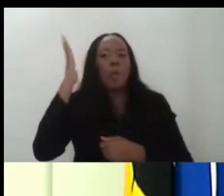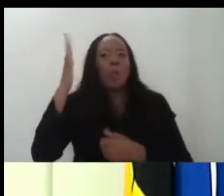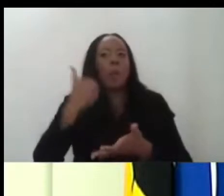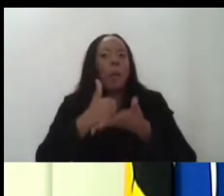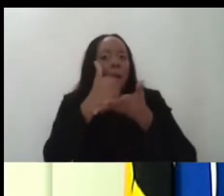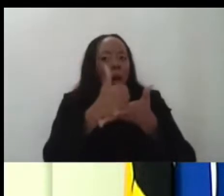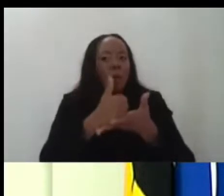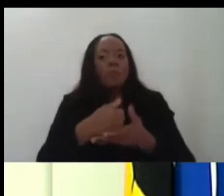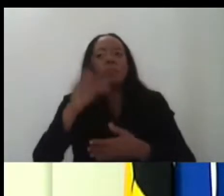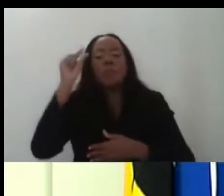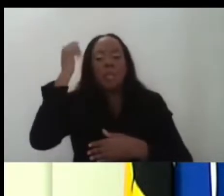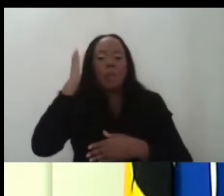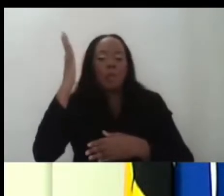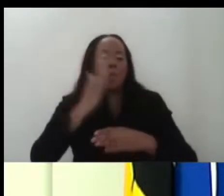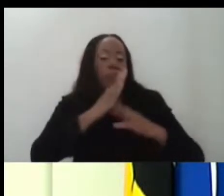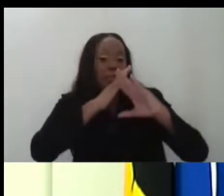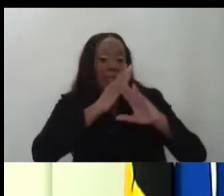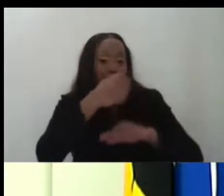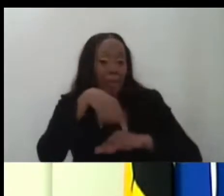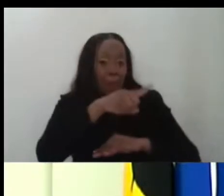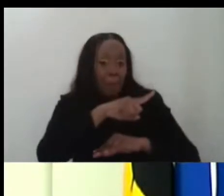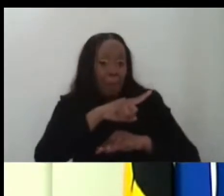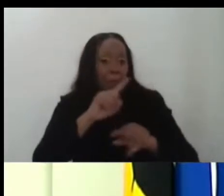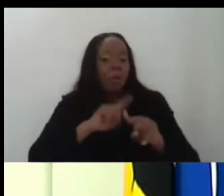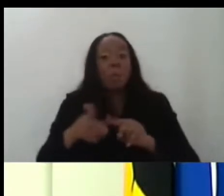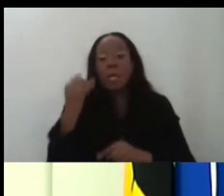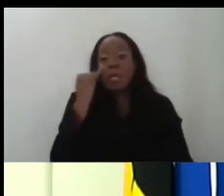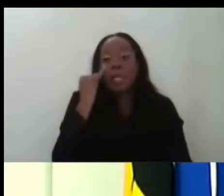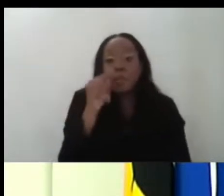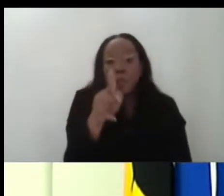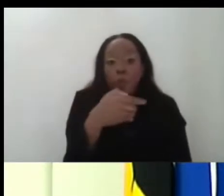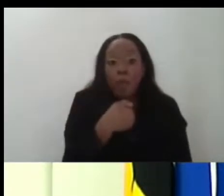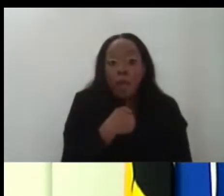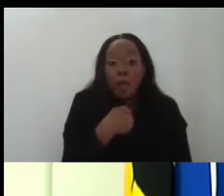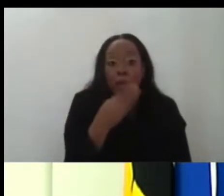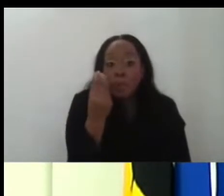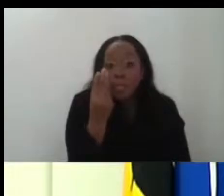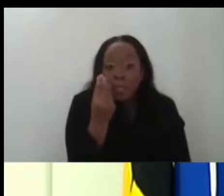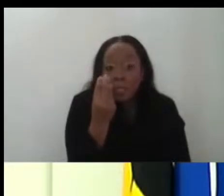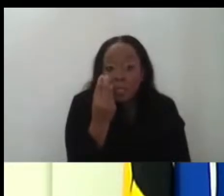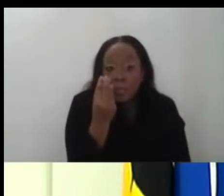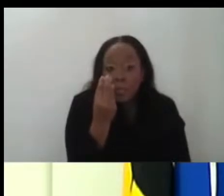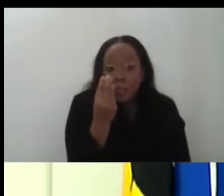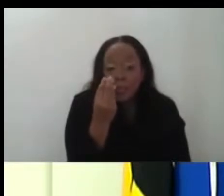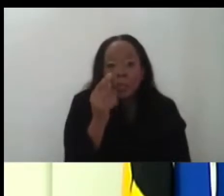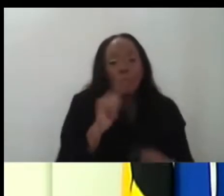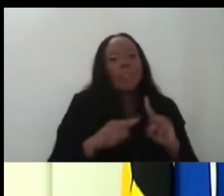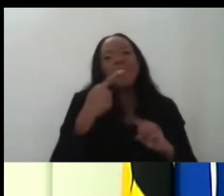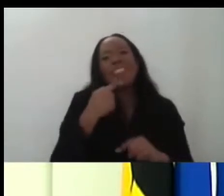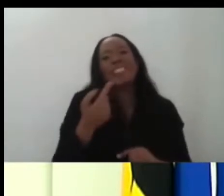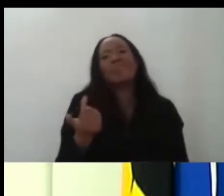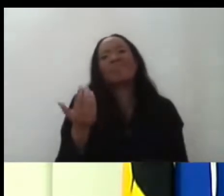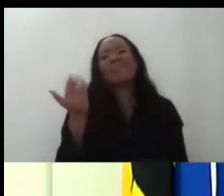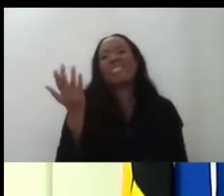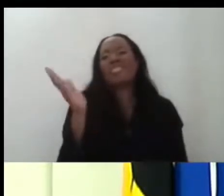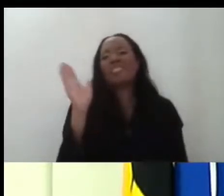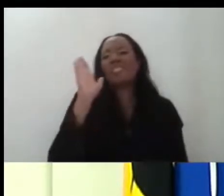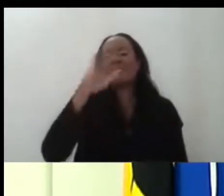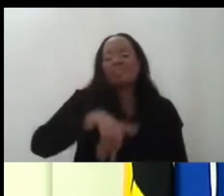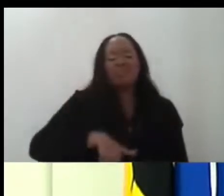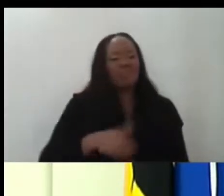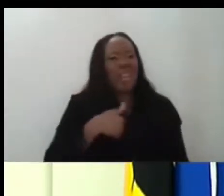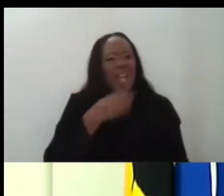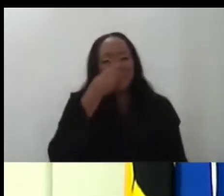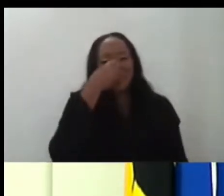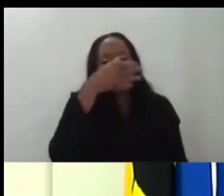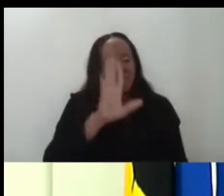you are in a financial position to do so and you fail to do so, that is now at